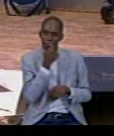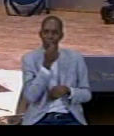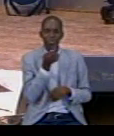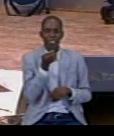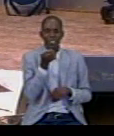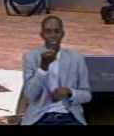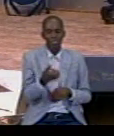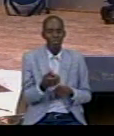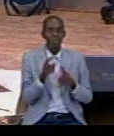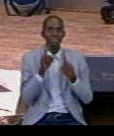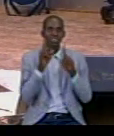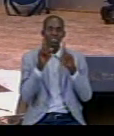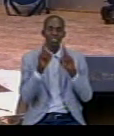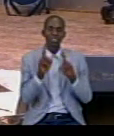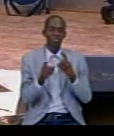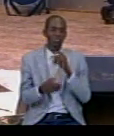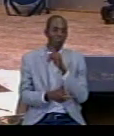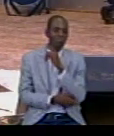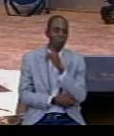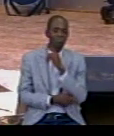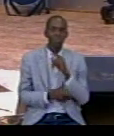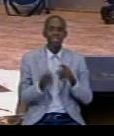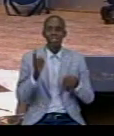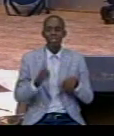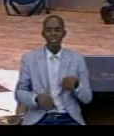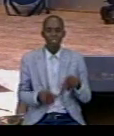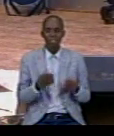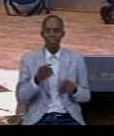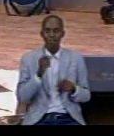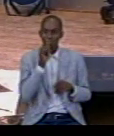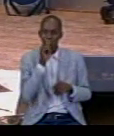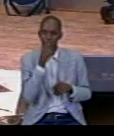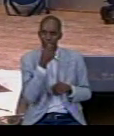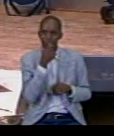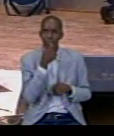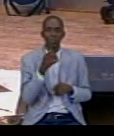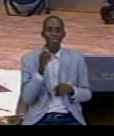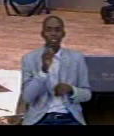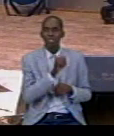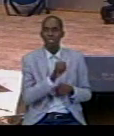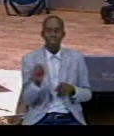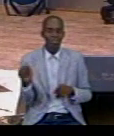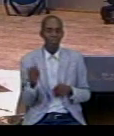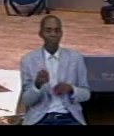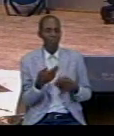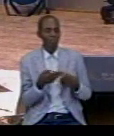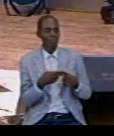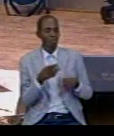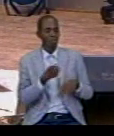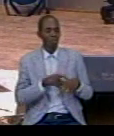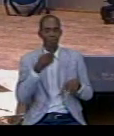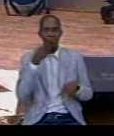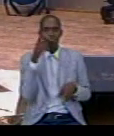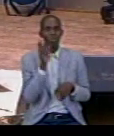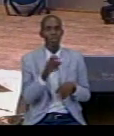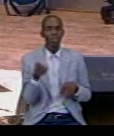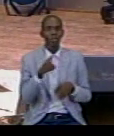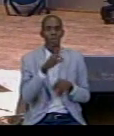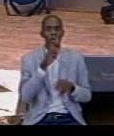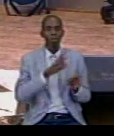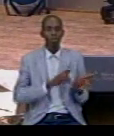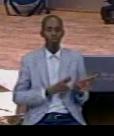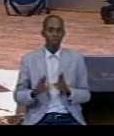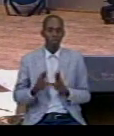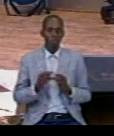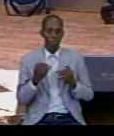little trial. They can't endure a passing decree. and they are shaking, and